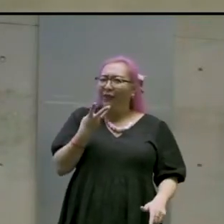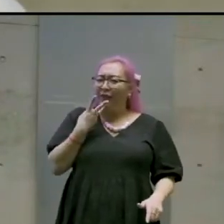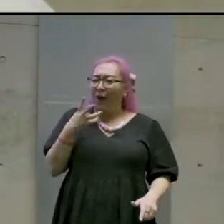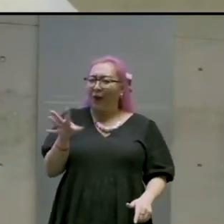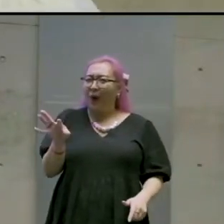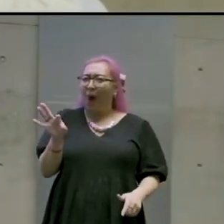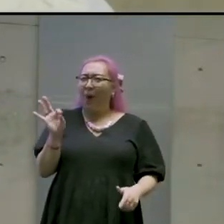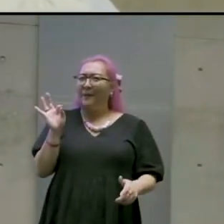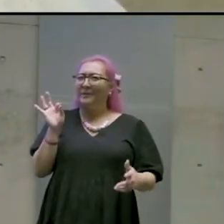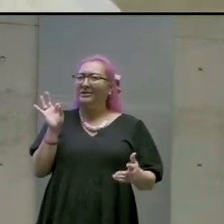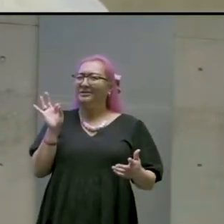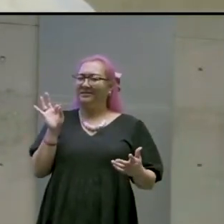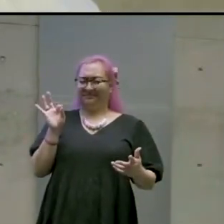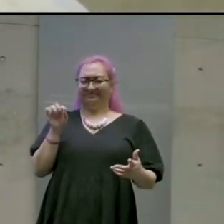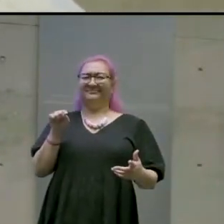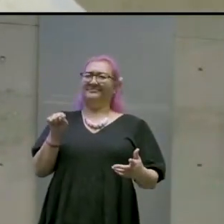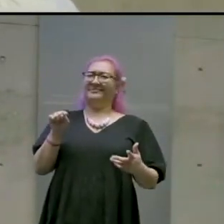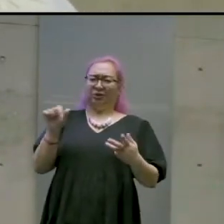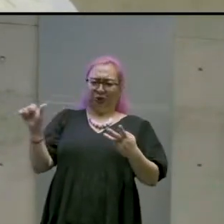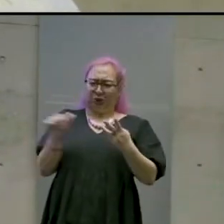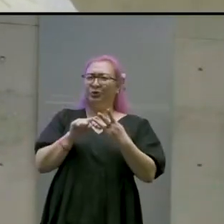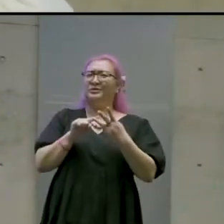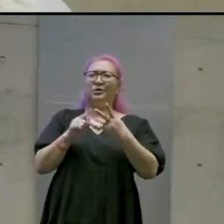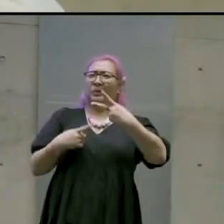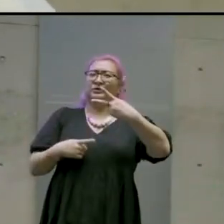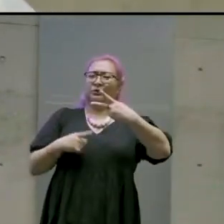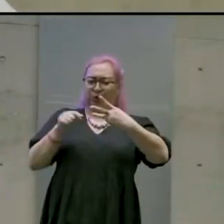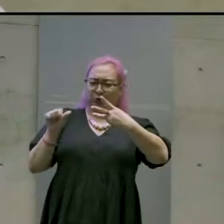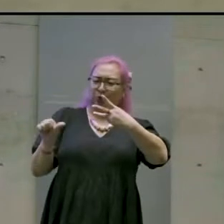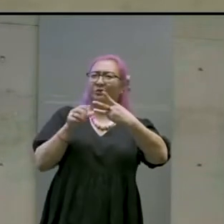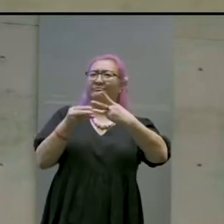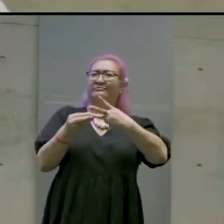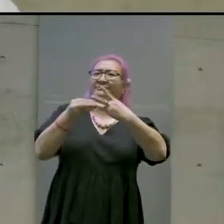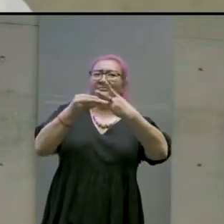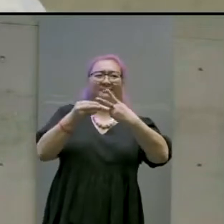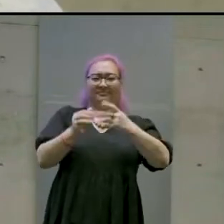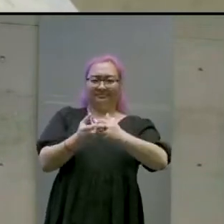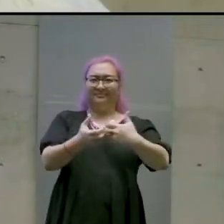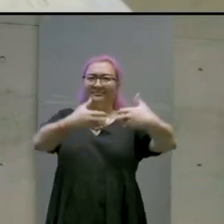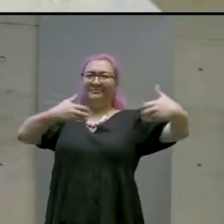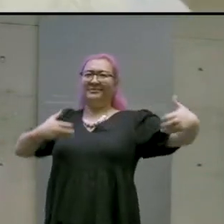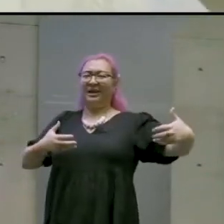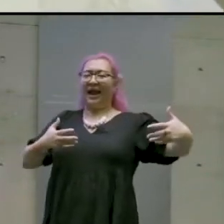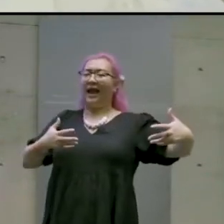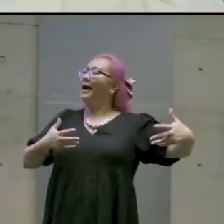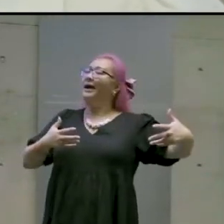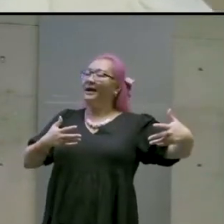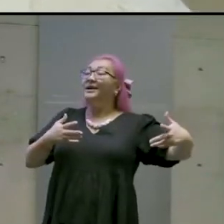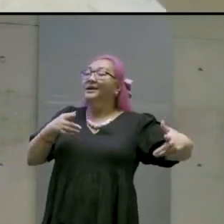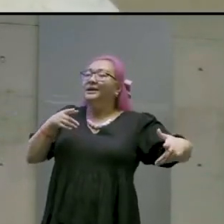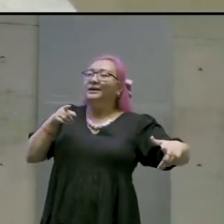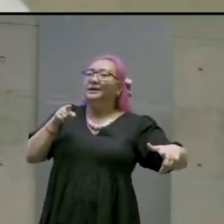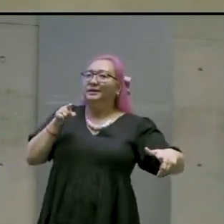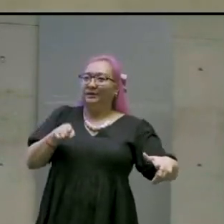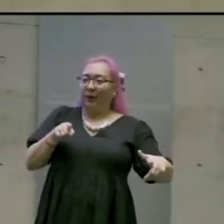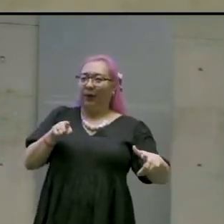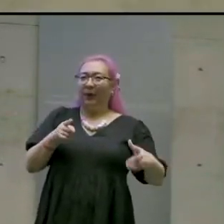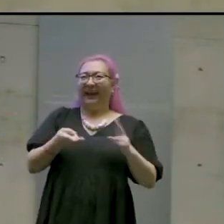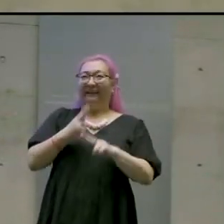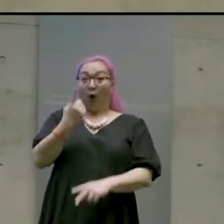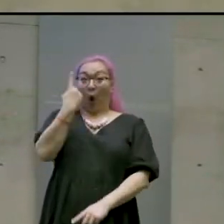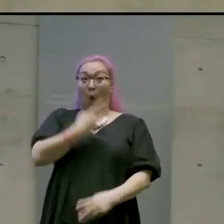that sense of it being meaningful, because the real choice that you want to make as a player is not one of the ones that's presented to